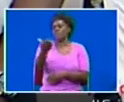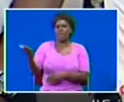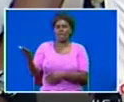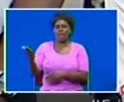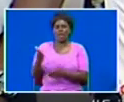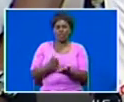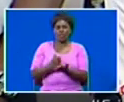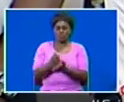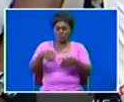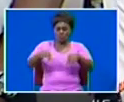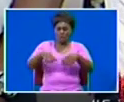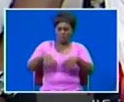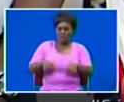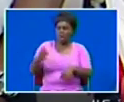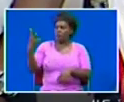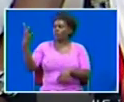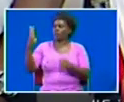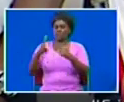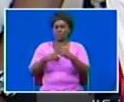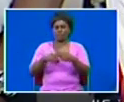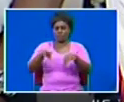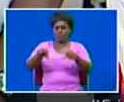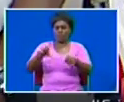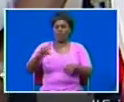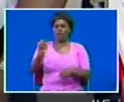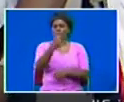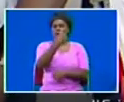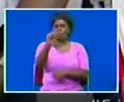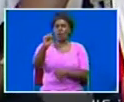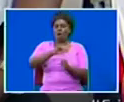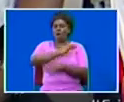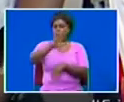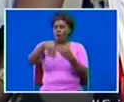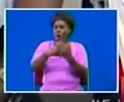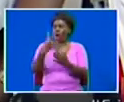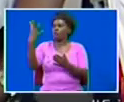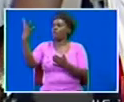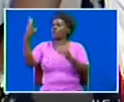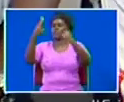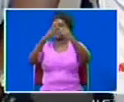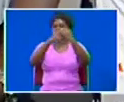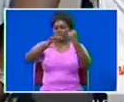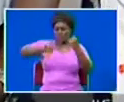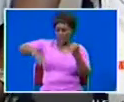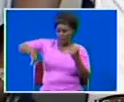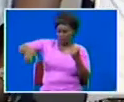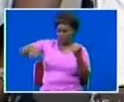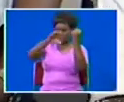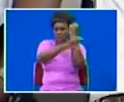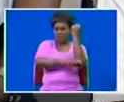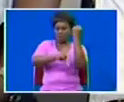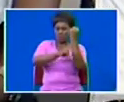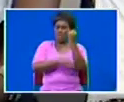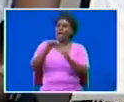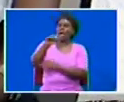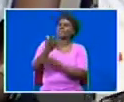an initiative like Ride 47. Wow. So it's just a motorcycle tour around all the 47 counties of this country to be able to call